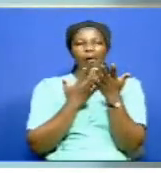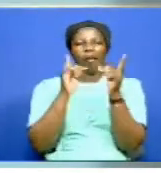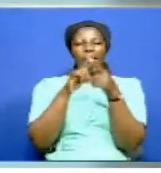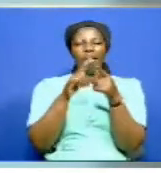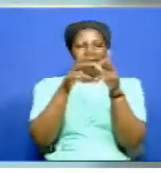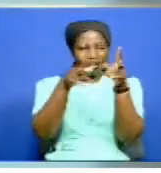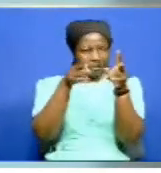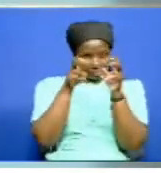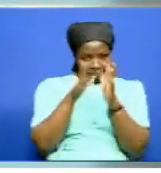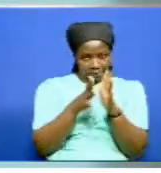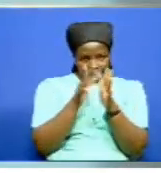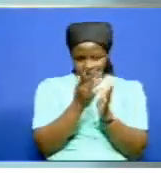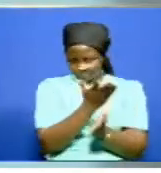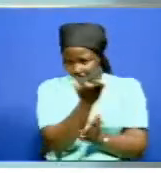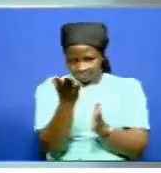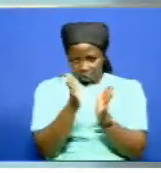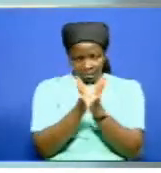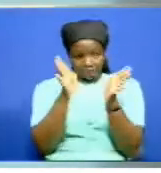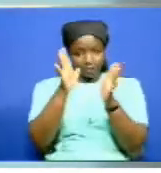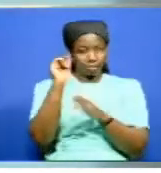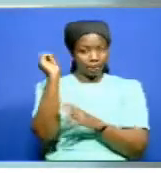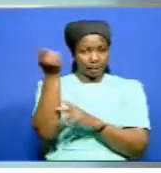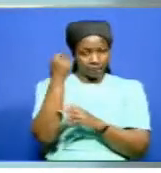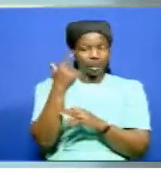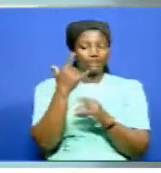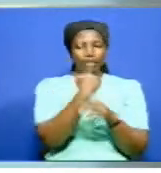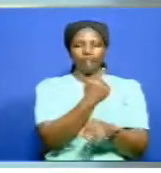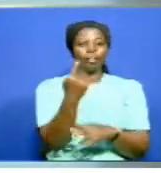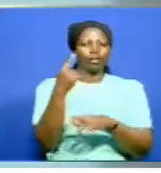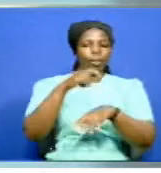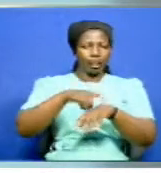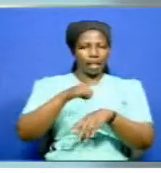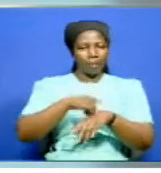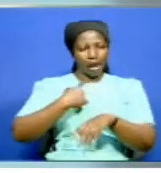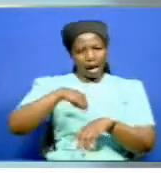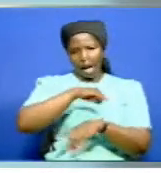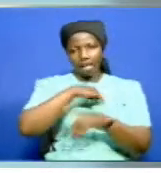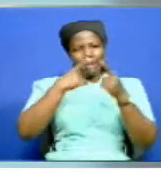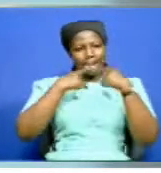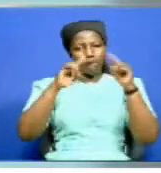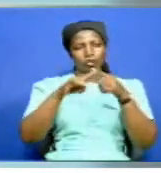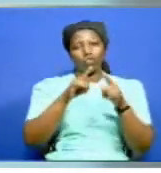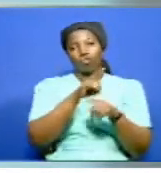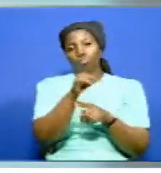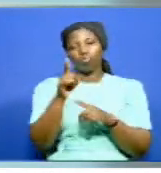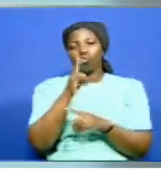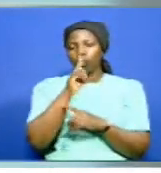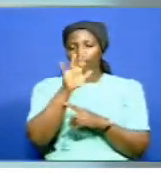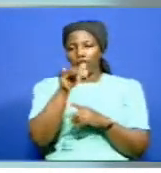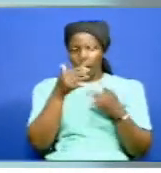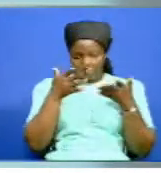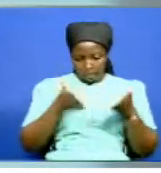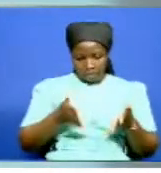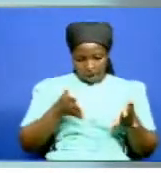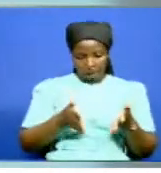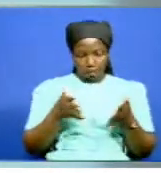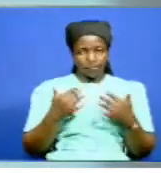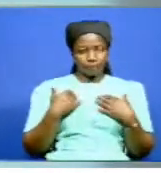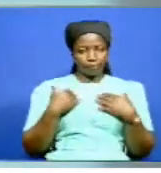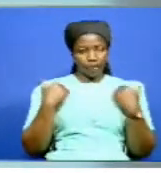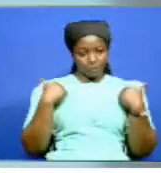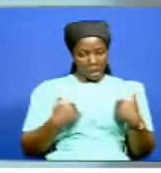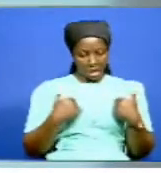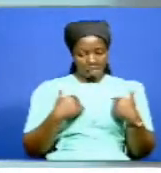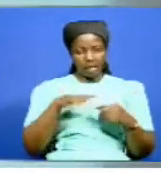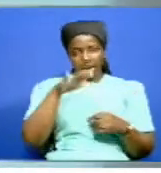audience that is Wanjiko. Each and every time we give it out to you. And therefore, from me as the government spokesperson,